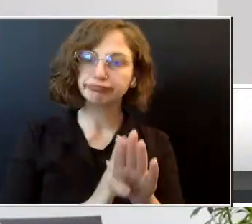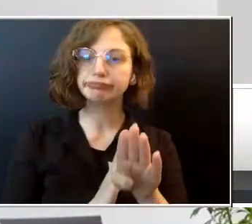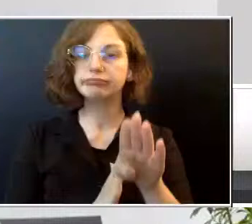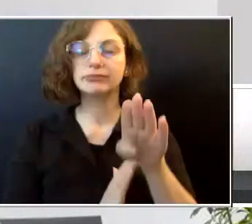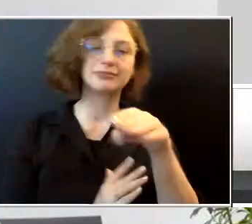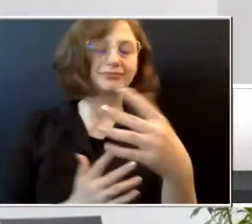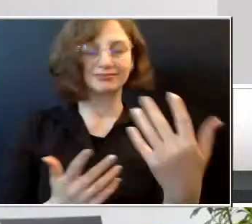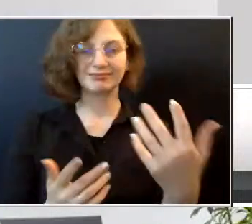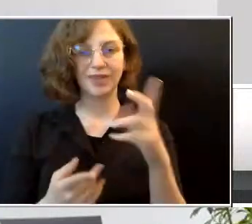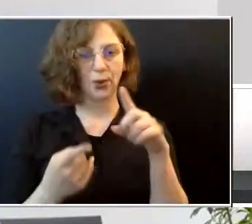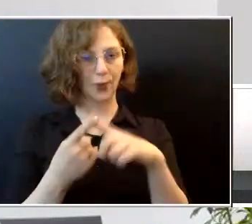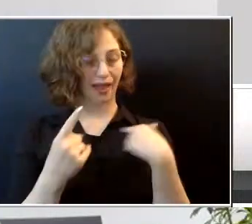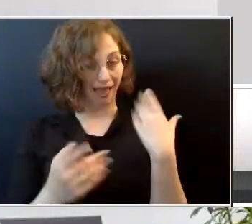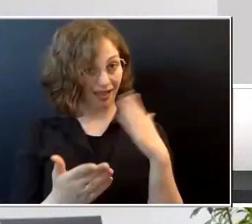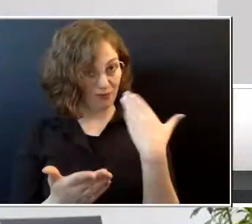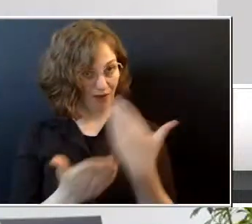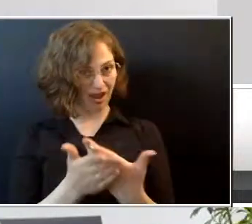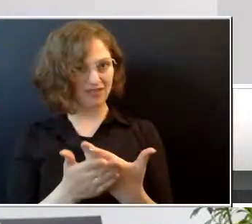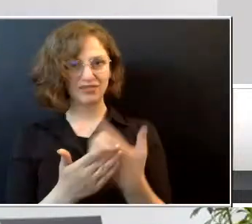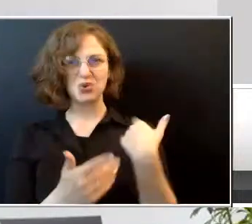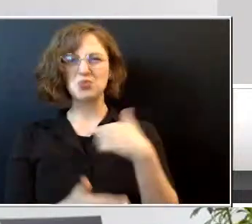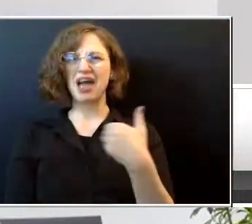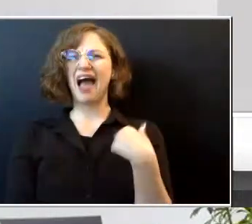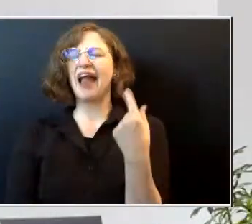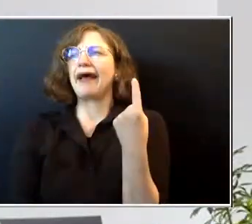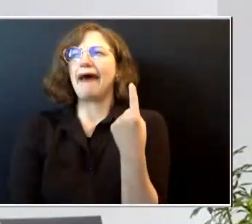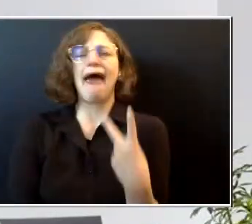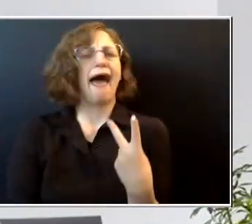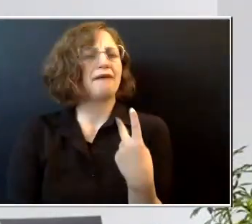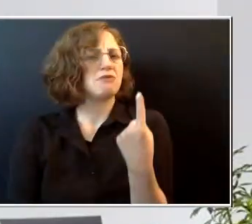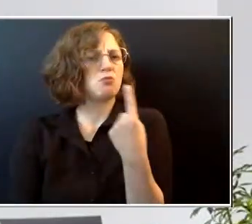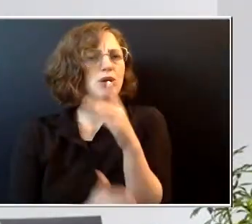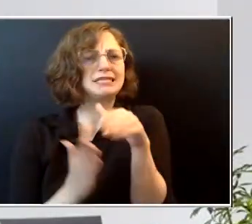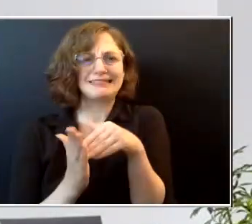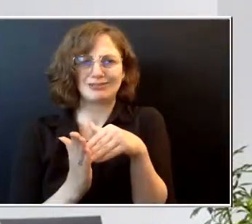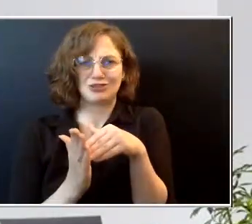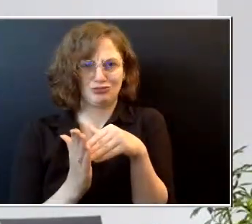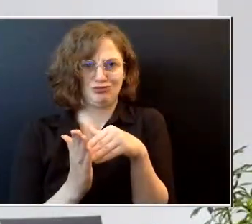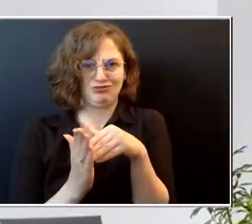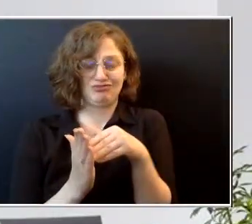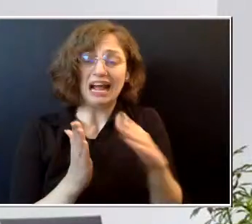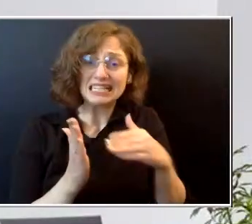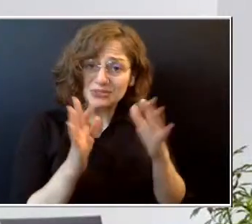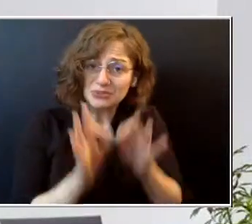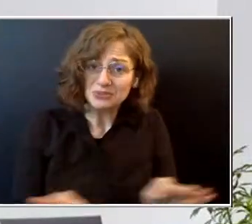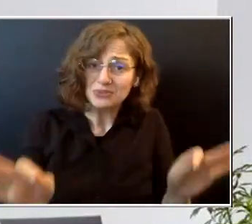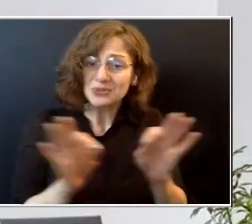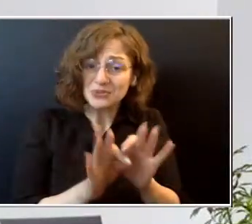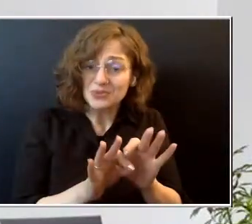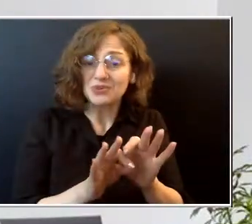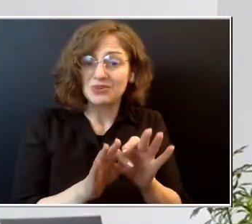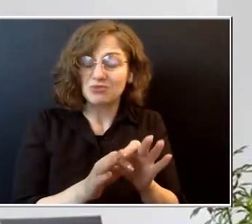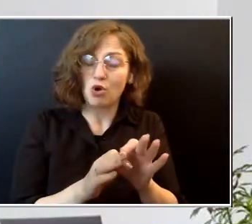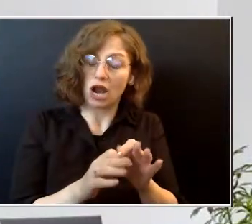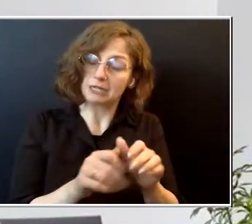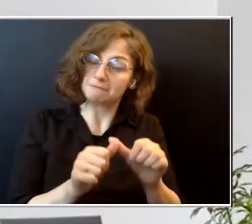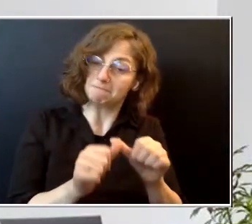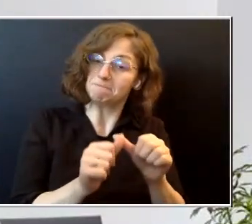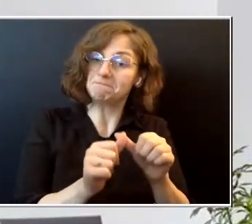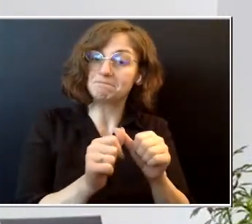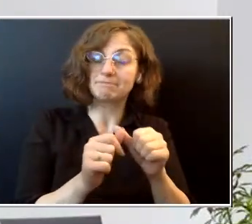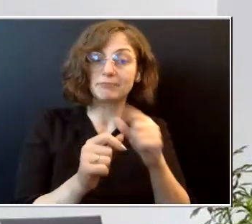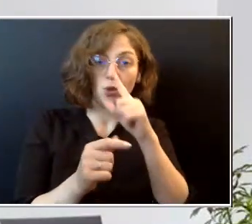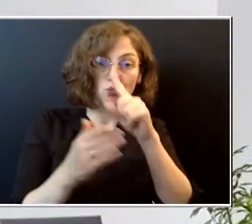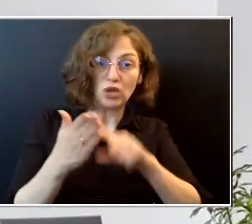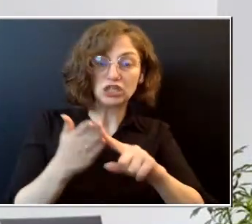half of a center. So centers are really important research drivers. They're funded by the NIH. They bring together investigators